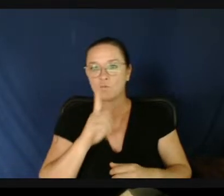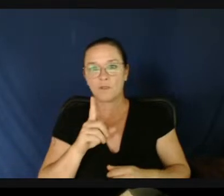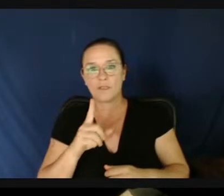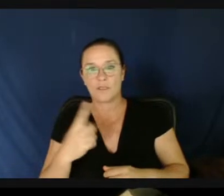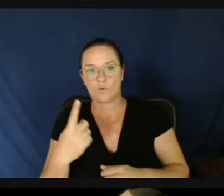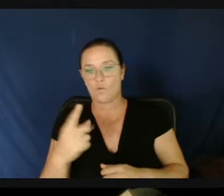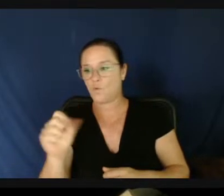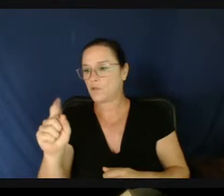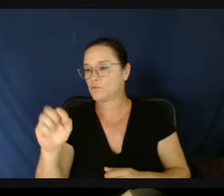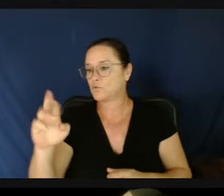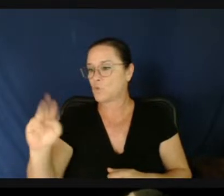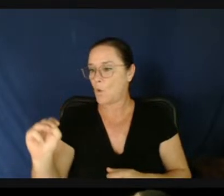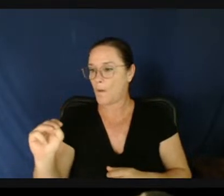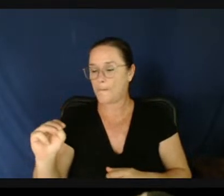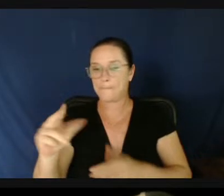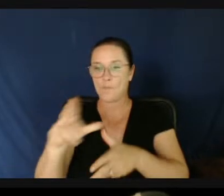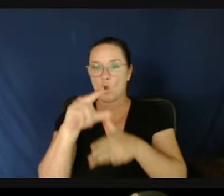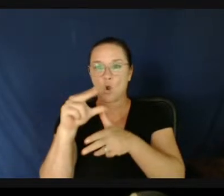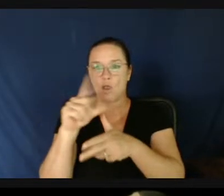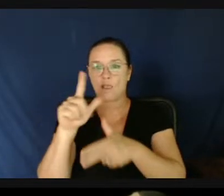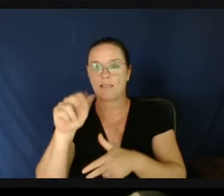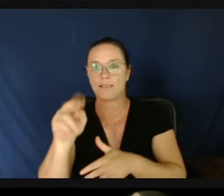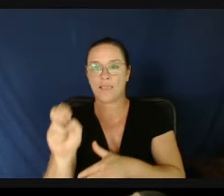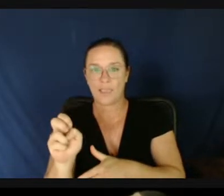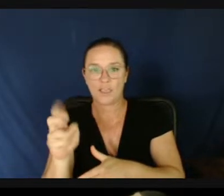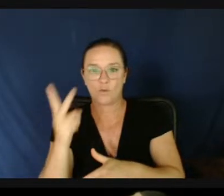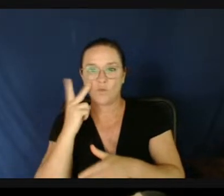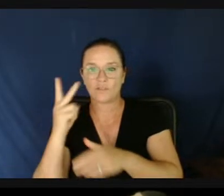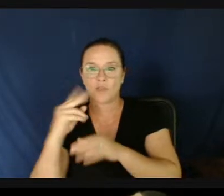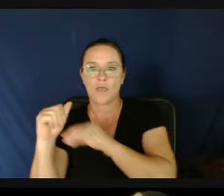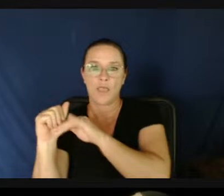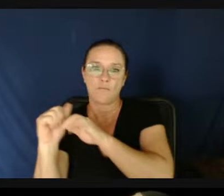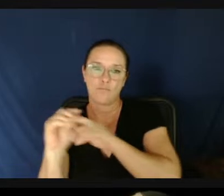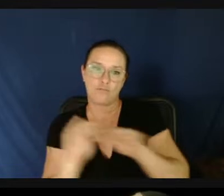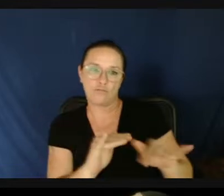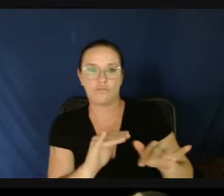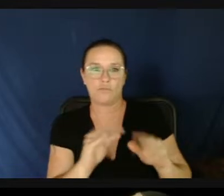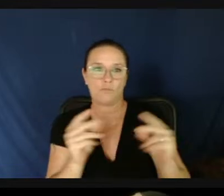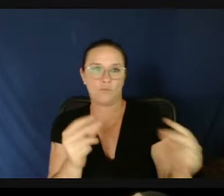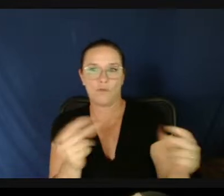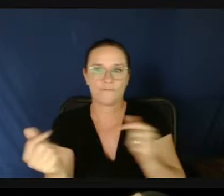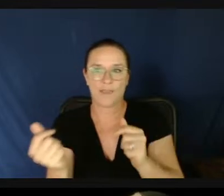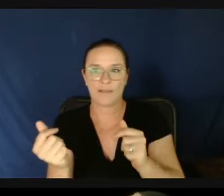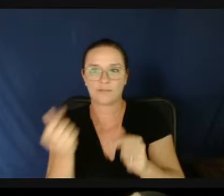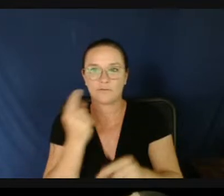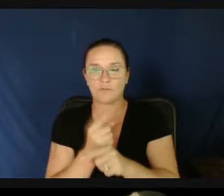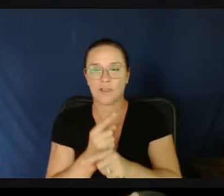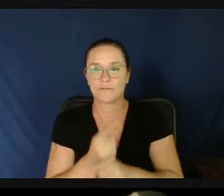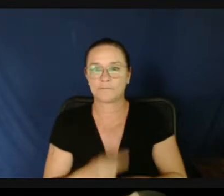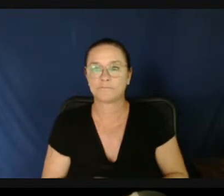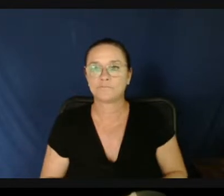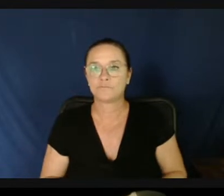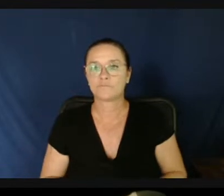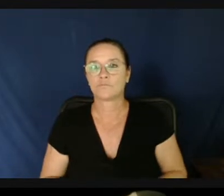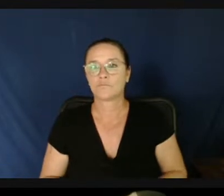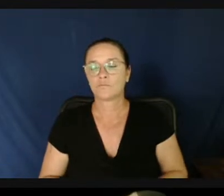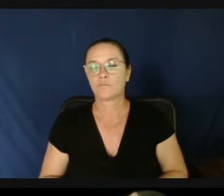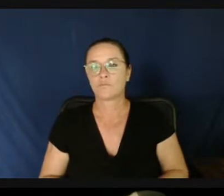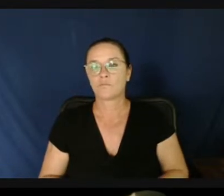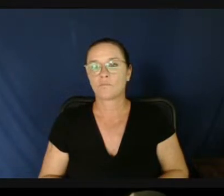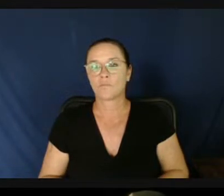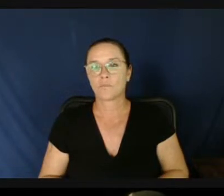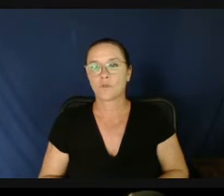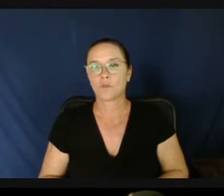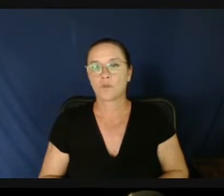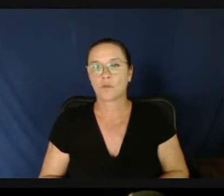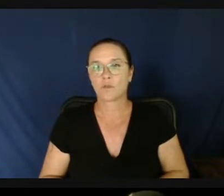Hurricane Lane, wasn't it? That we saw that came in 3 pulses, right? And so it was really one storm. Yeah, also over the course of that month.